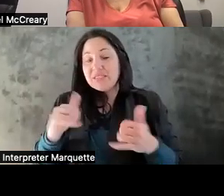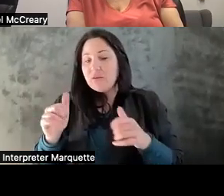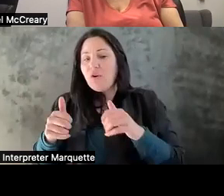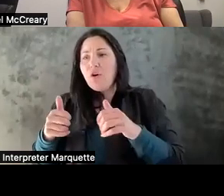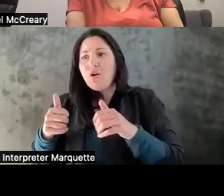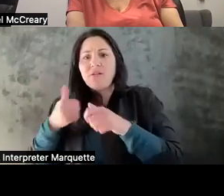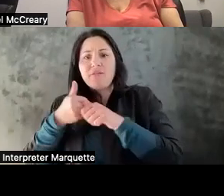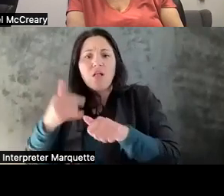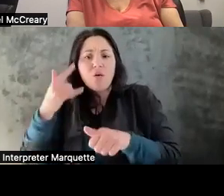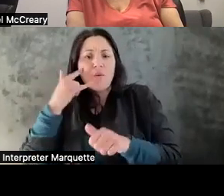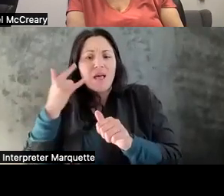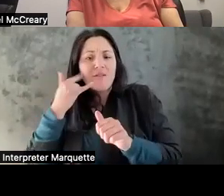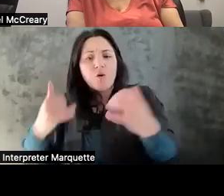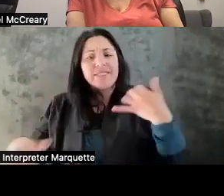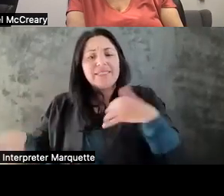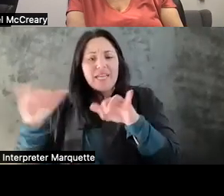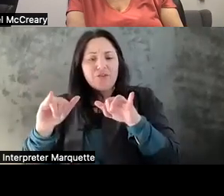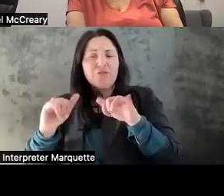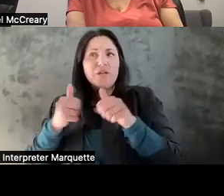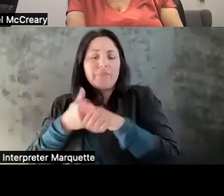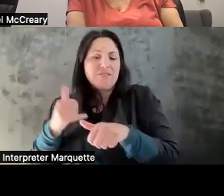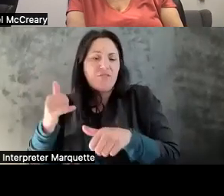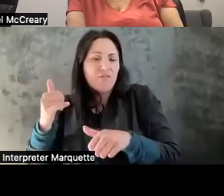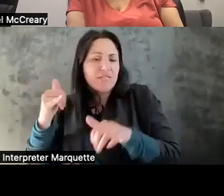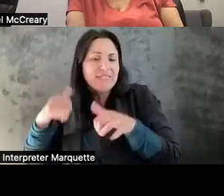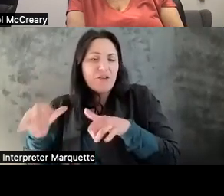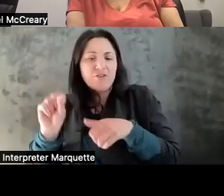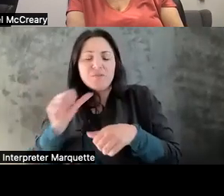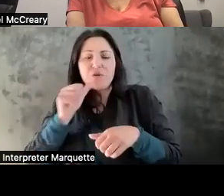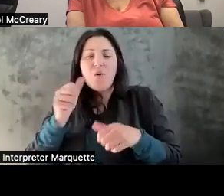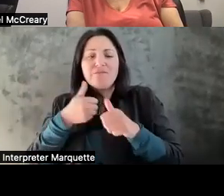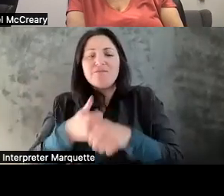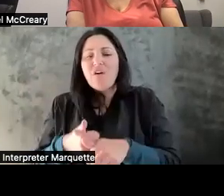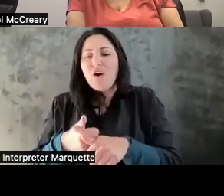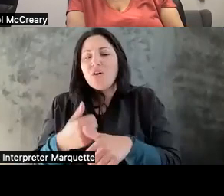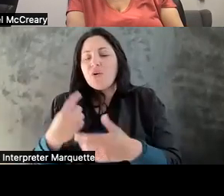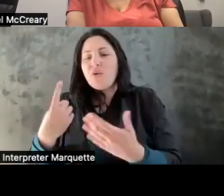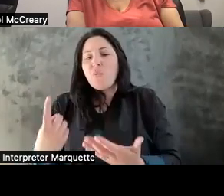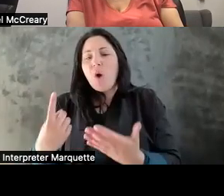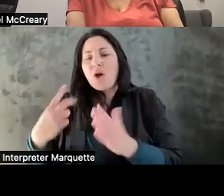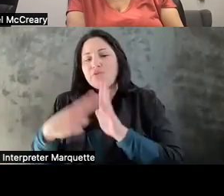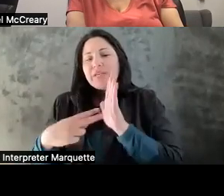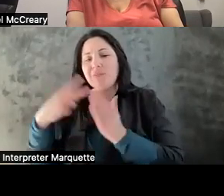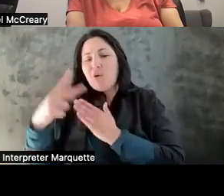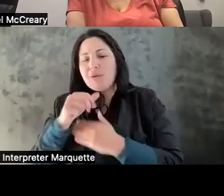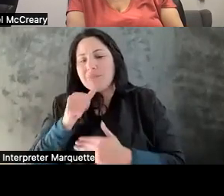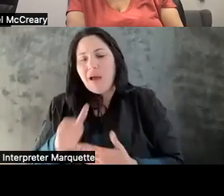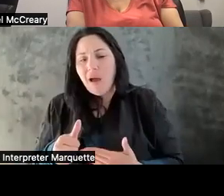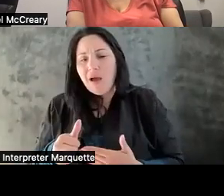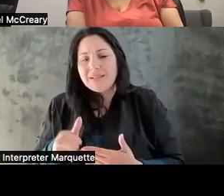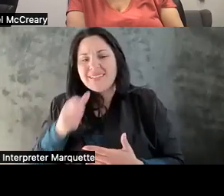standard based, and our units are all based on the standards, but we don't follow one a reading program. It doesn't